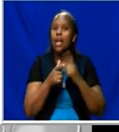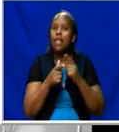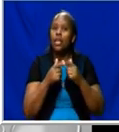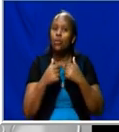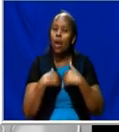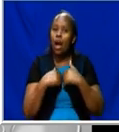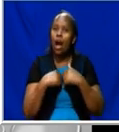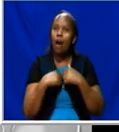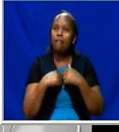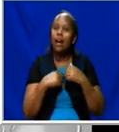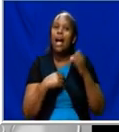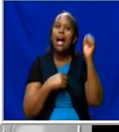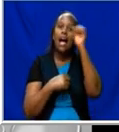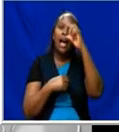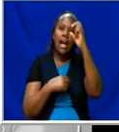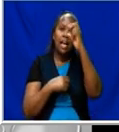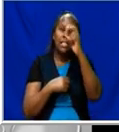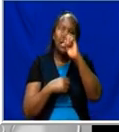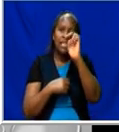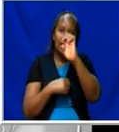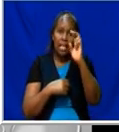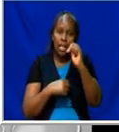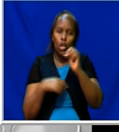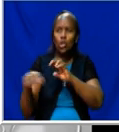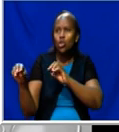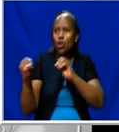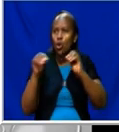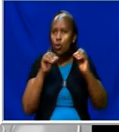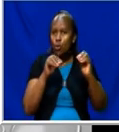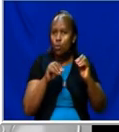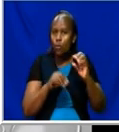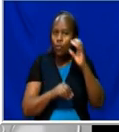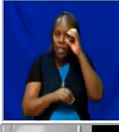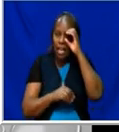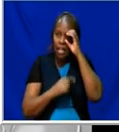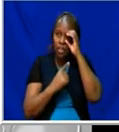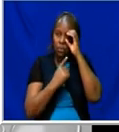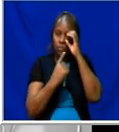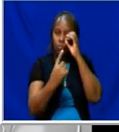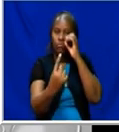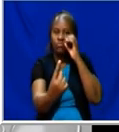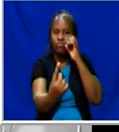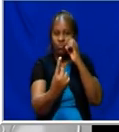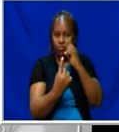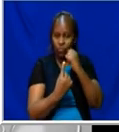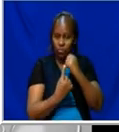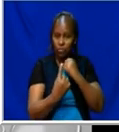a screen. And so we move the lens to and